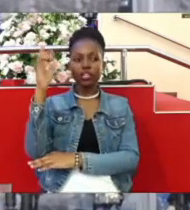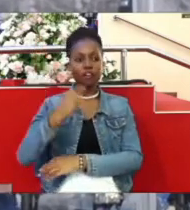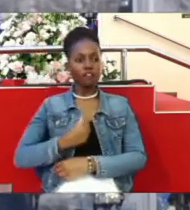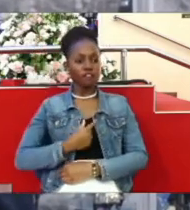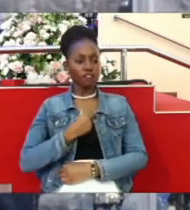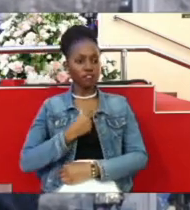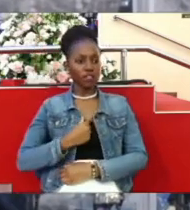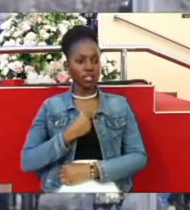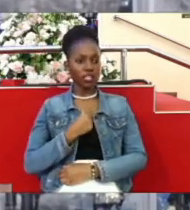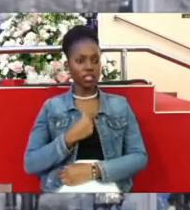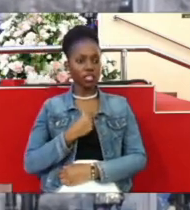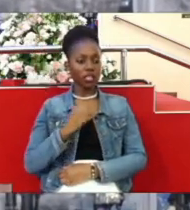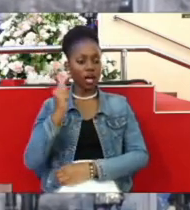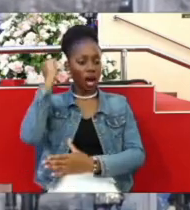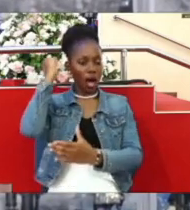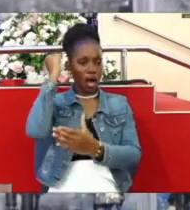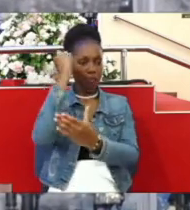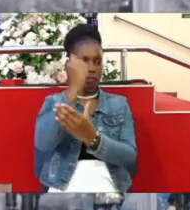number